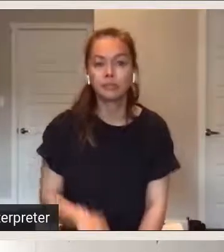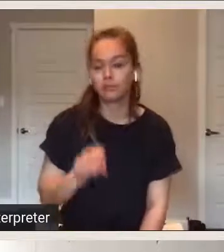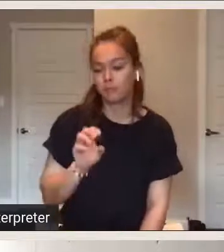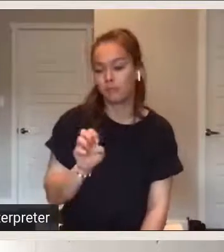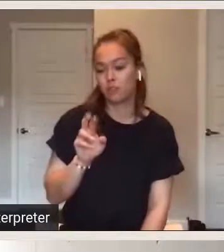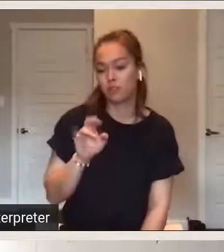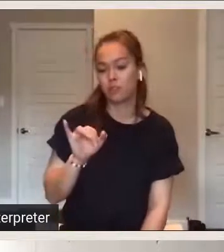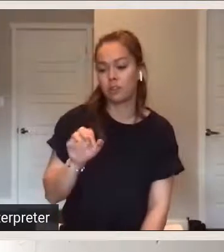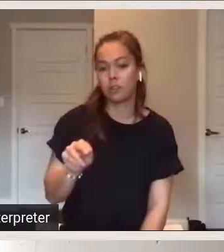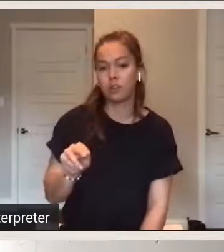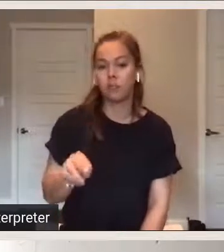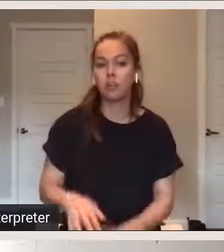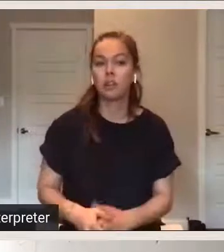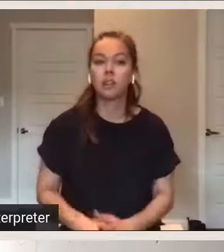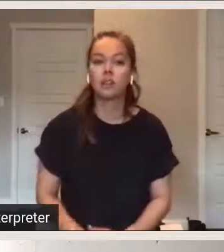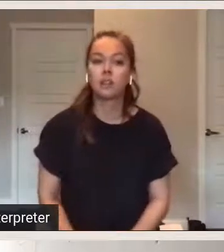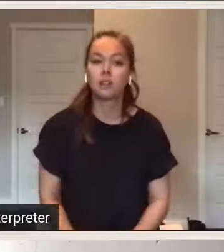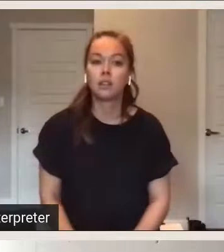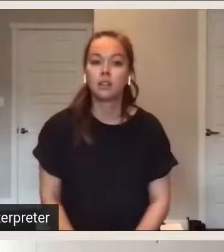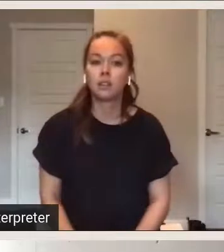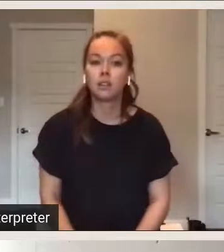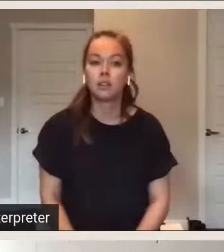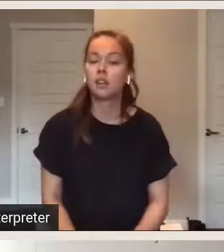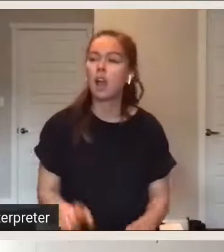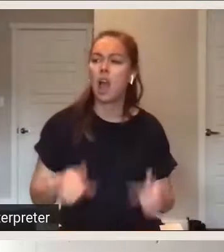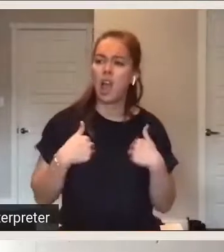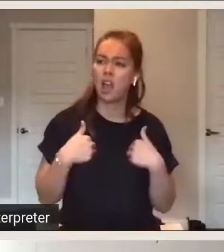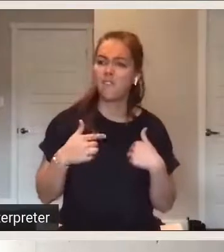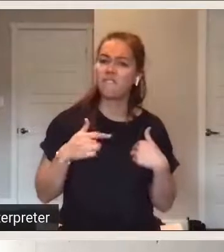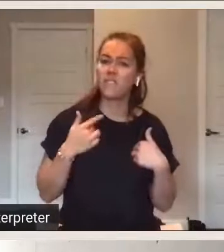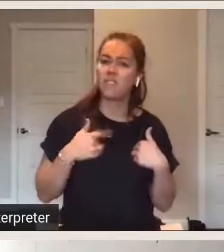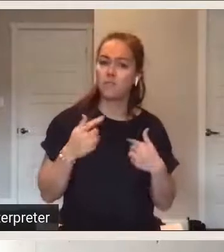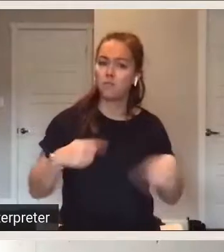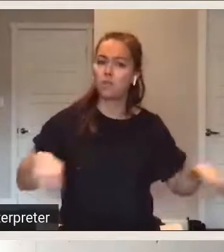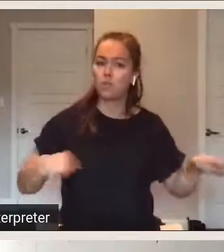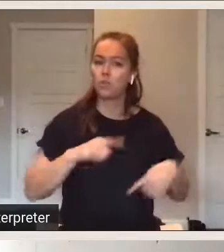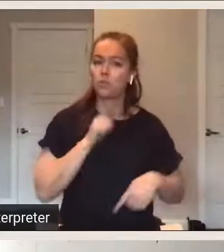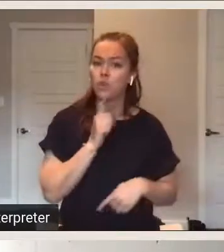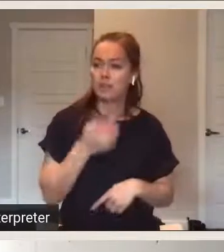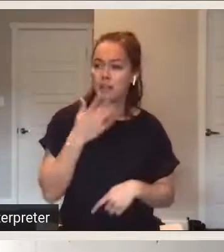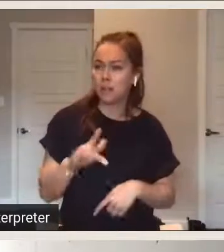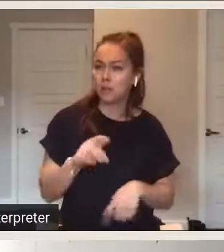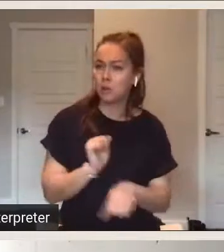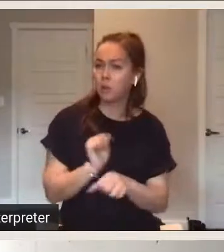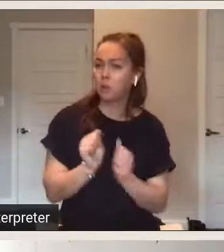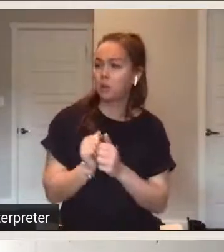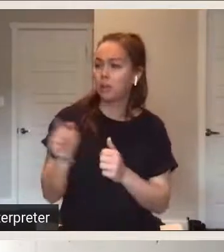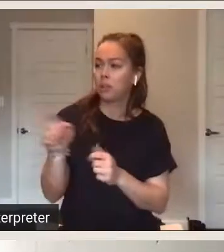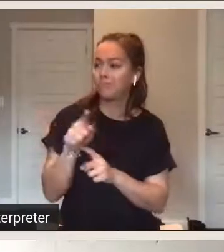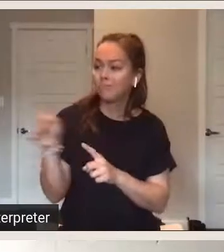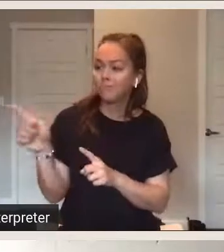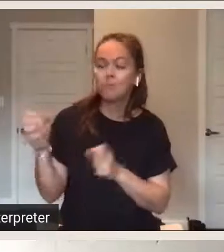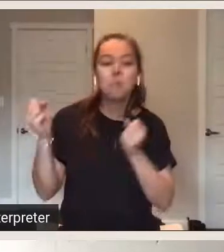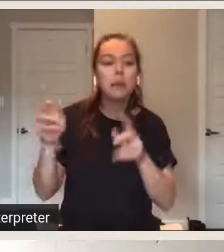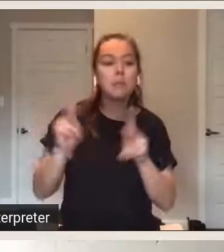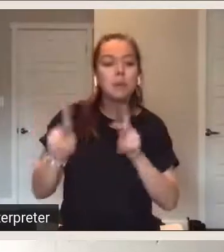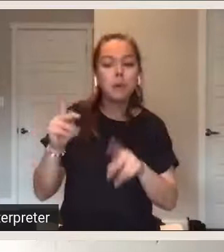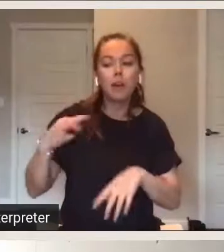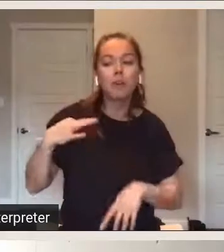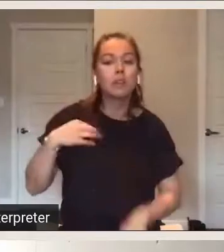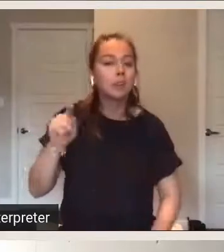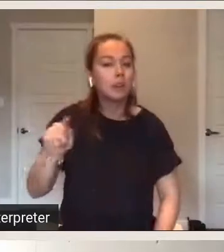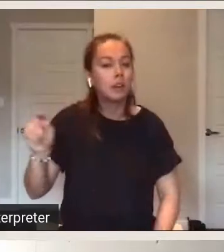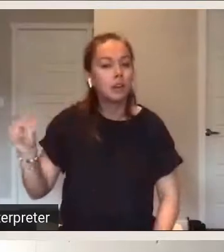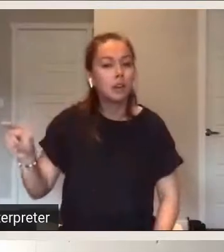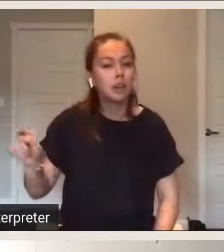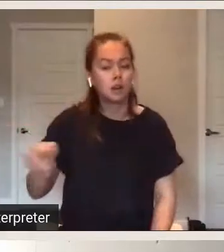I feel like we were just really lucky to work with a ton of talented volunteers. And mm-hmm. We talked to everybody about